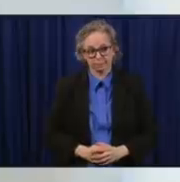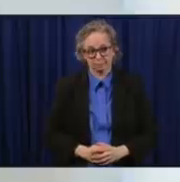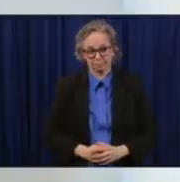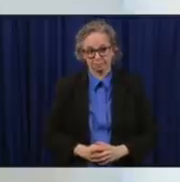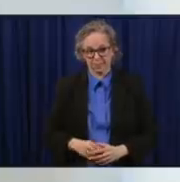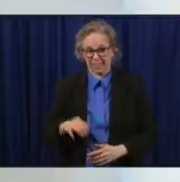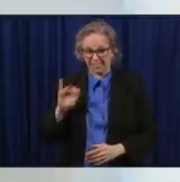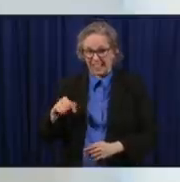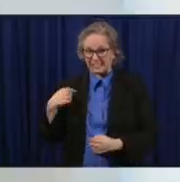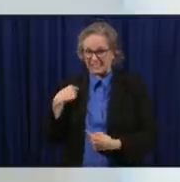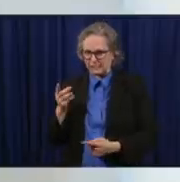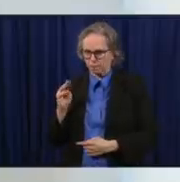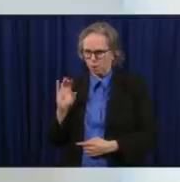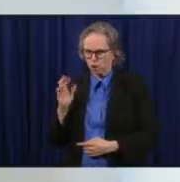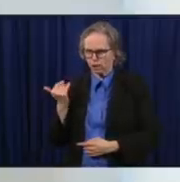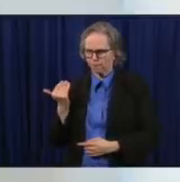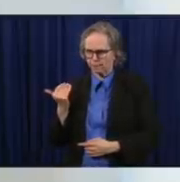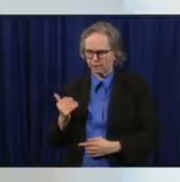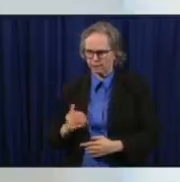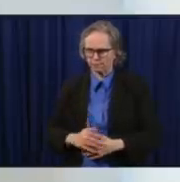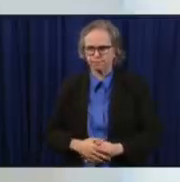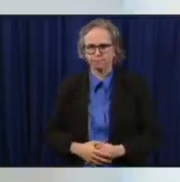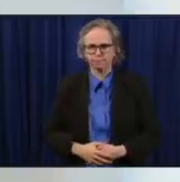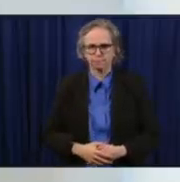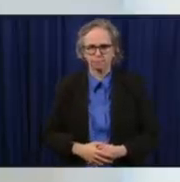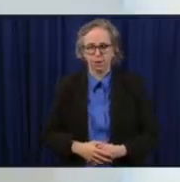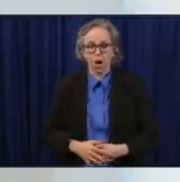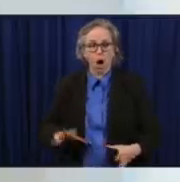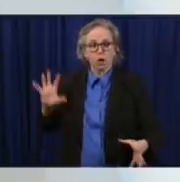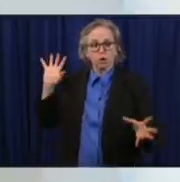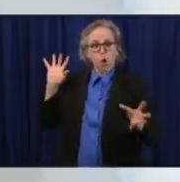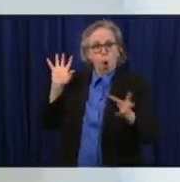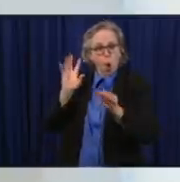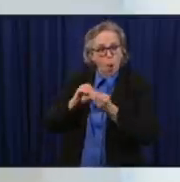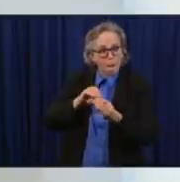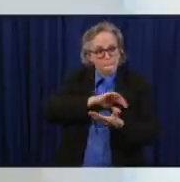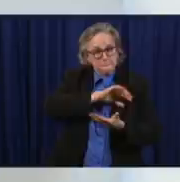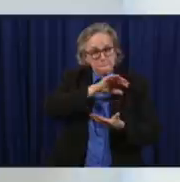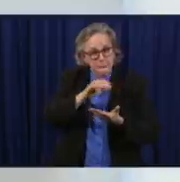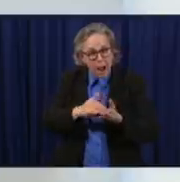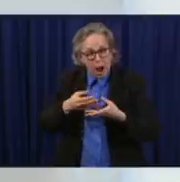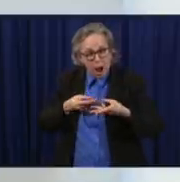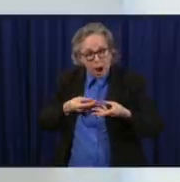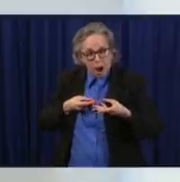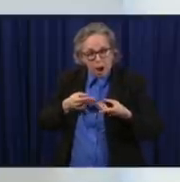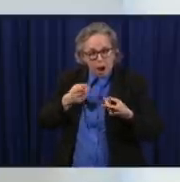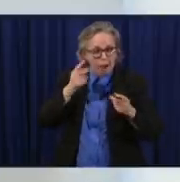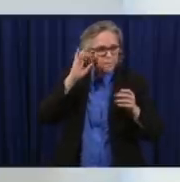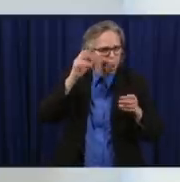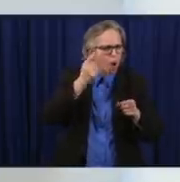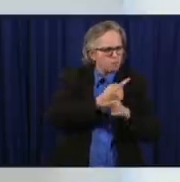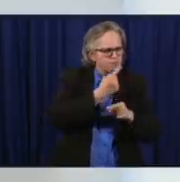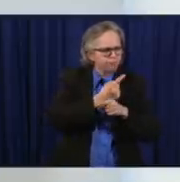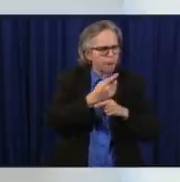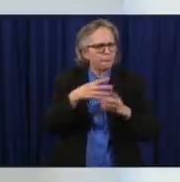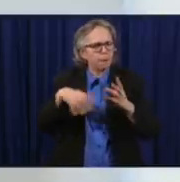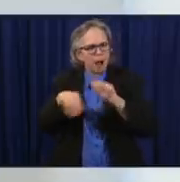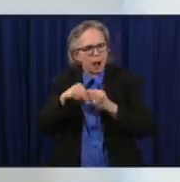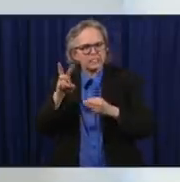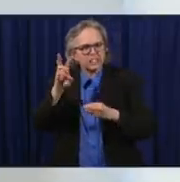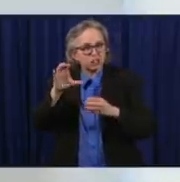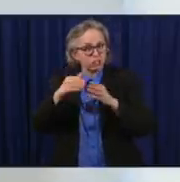15th. That total amount regarding the regular unemployment and the $600 bonus payments